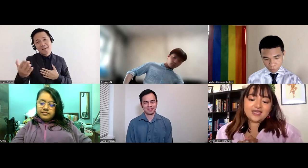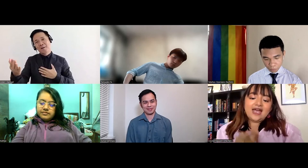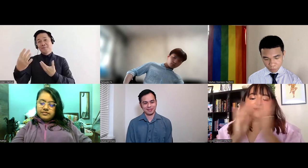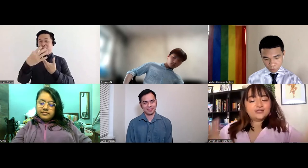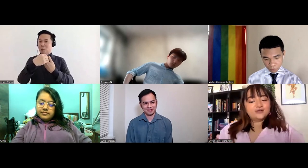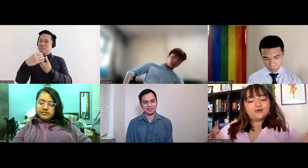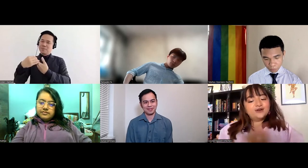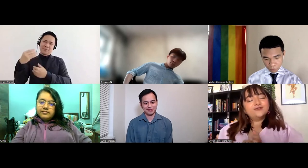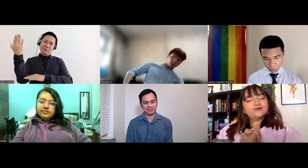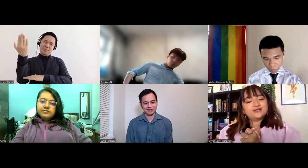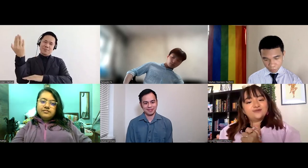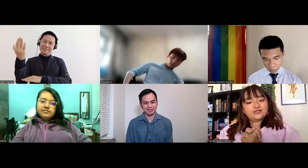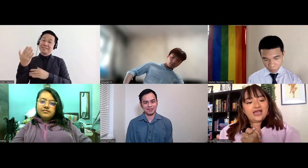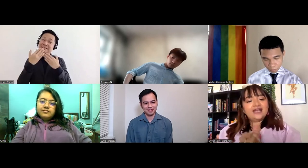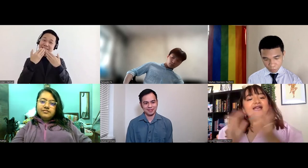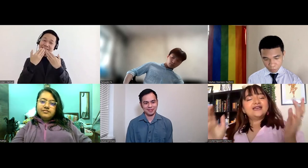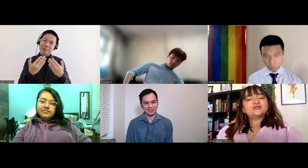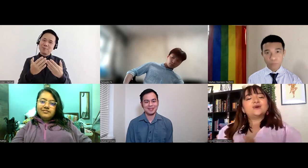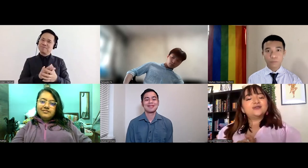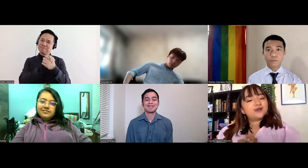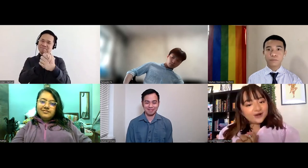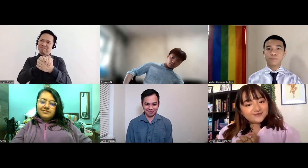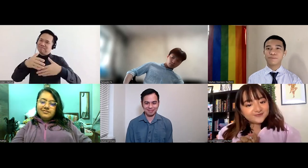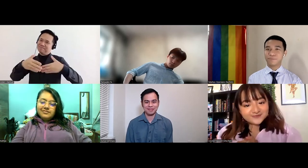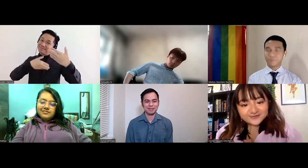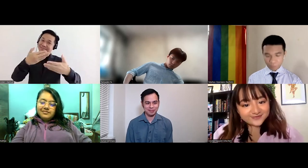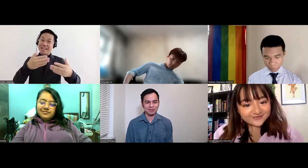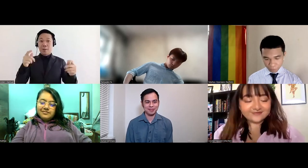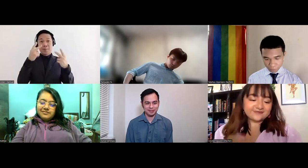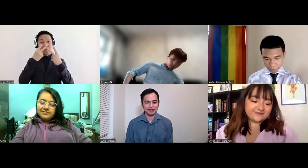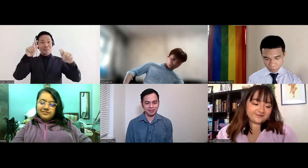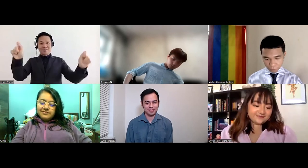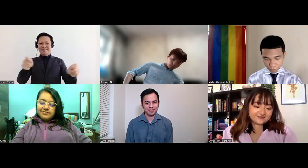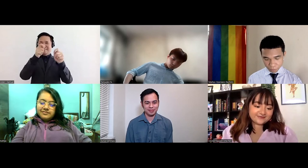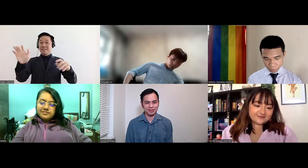roundtable. I wish you a wonderful rest of your day. Enjoy the song.